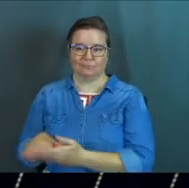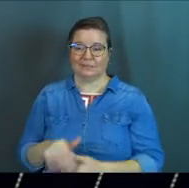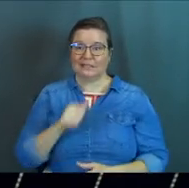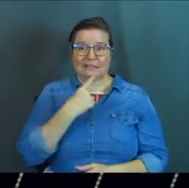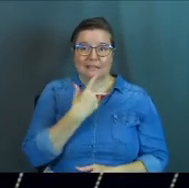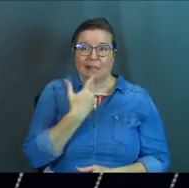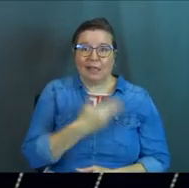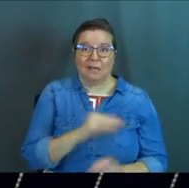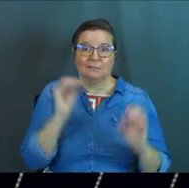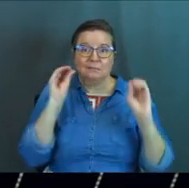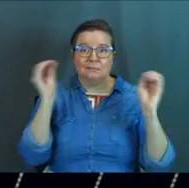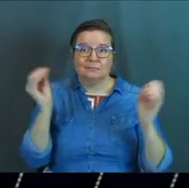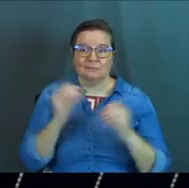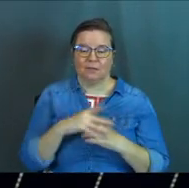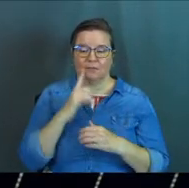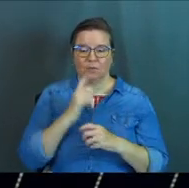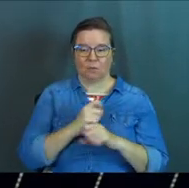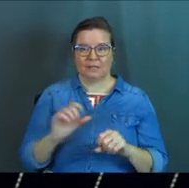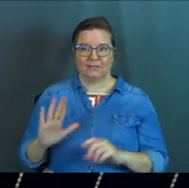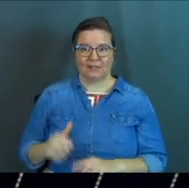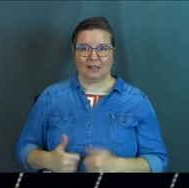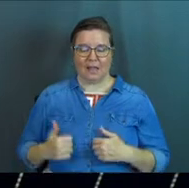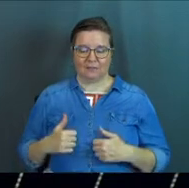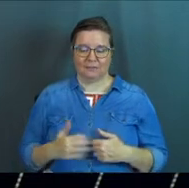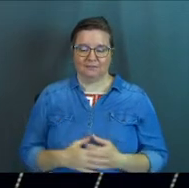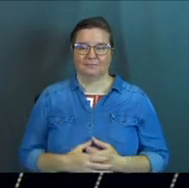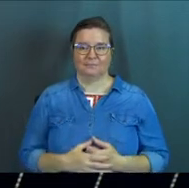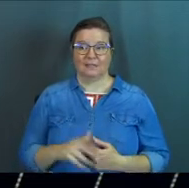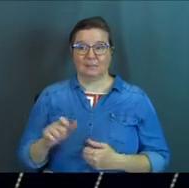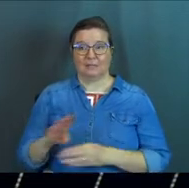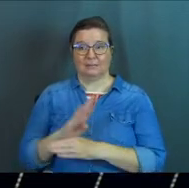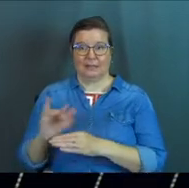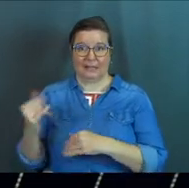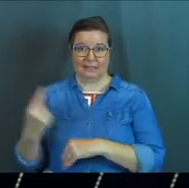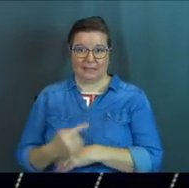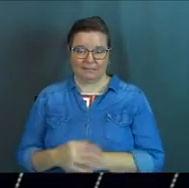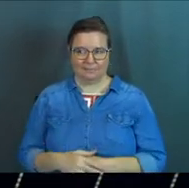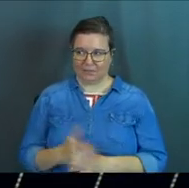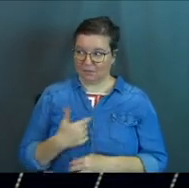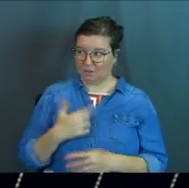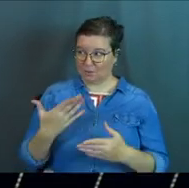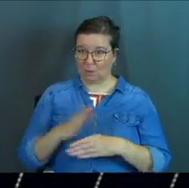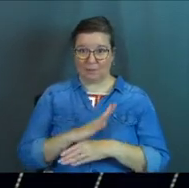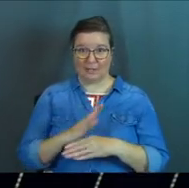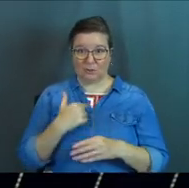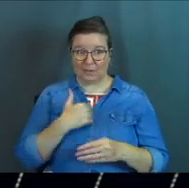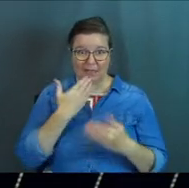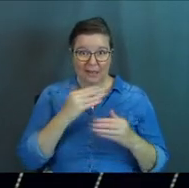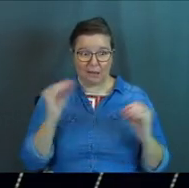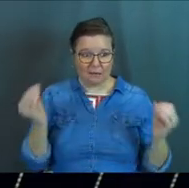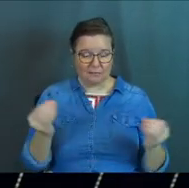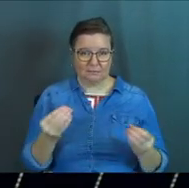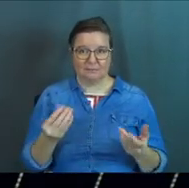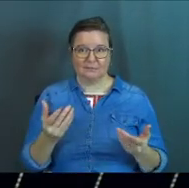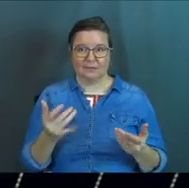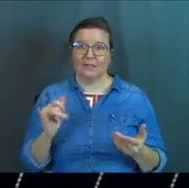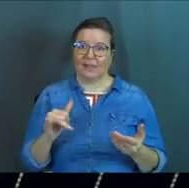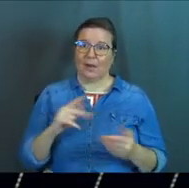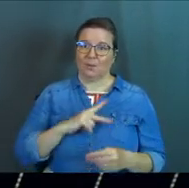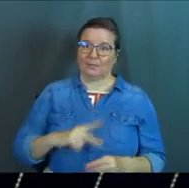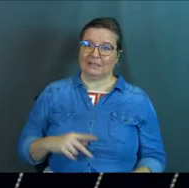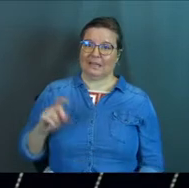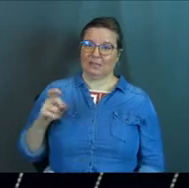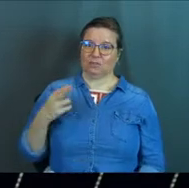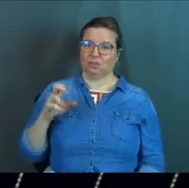say thank you to Mordecai for saving his life. He must have been busy that day. Have you ever been too busy you didn't get the thank you card out? That was